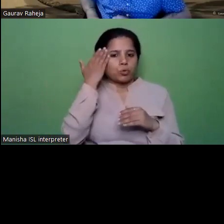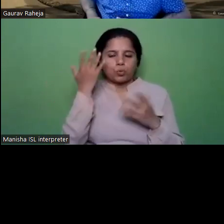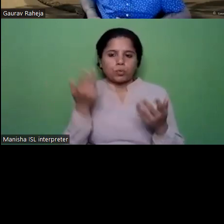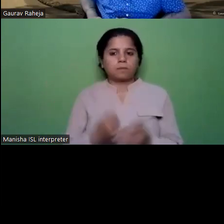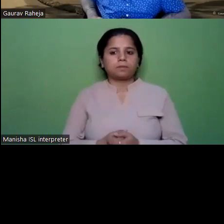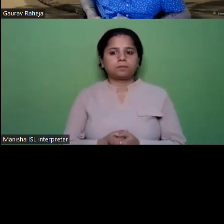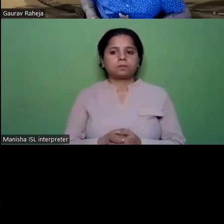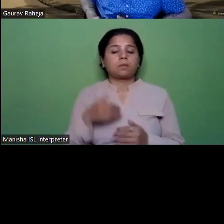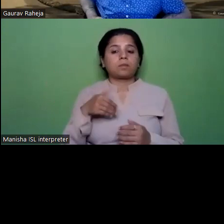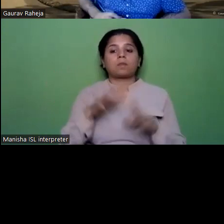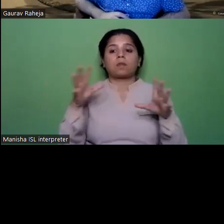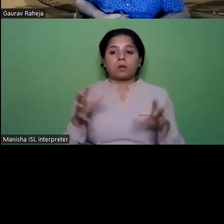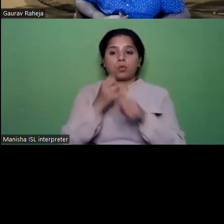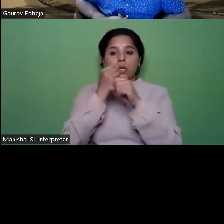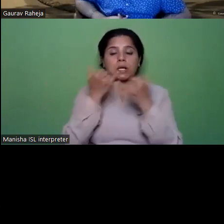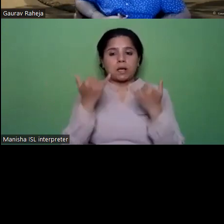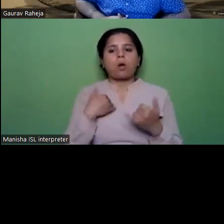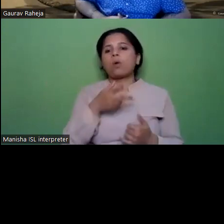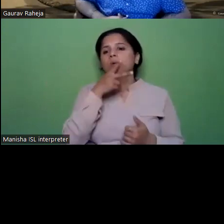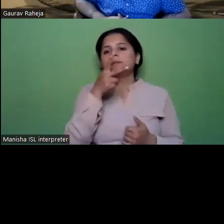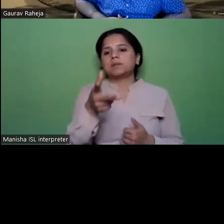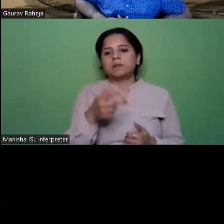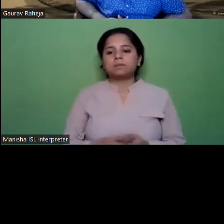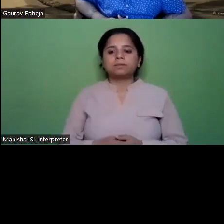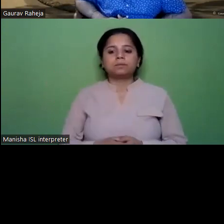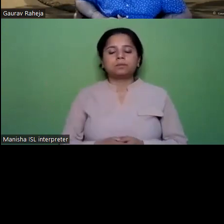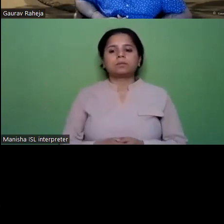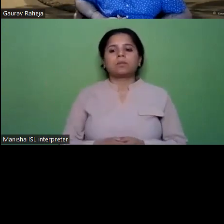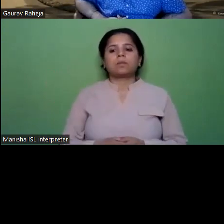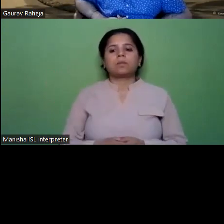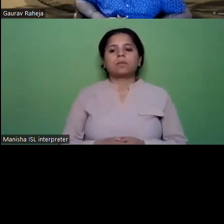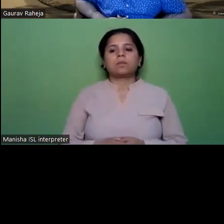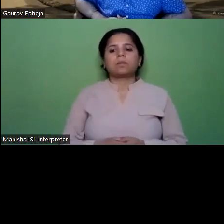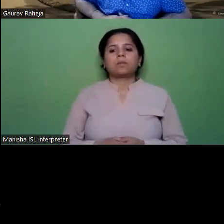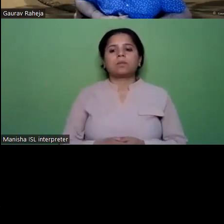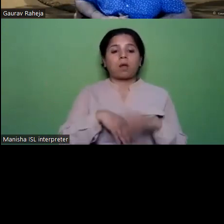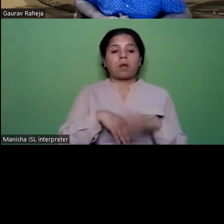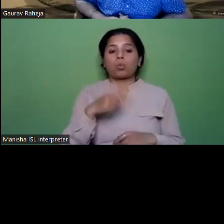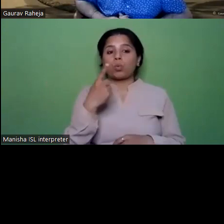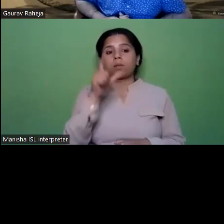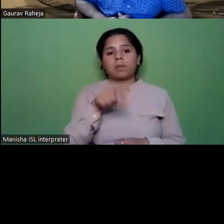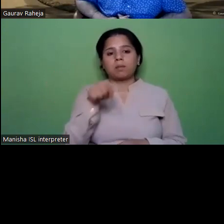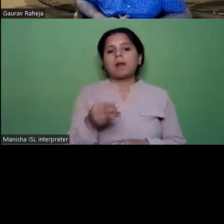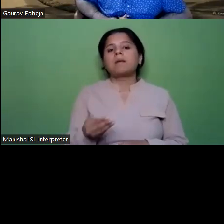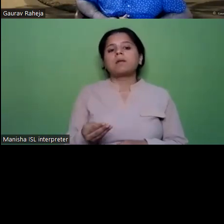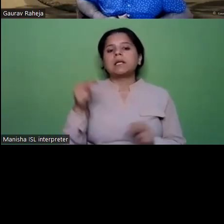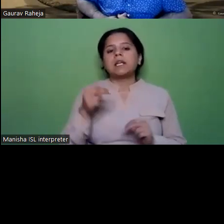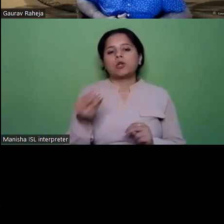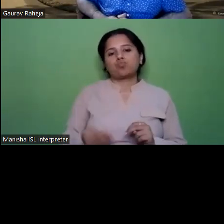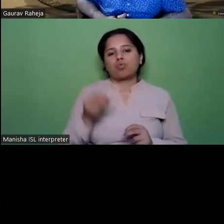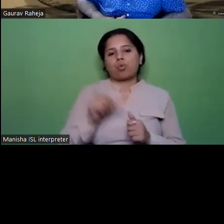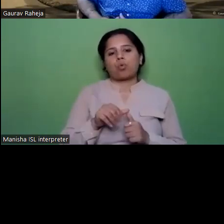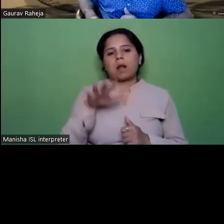the conclusion now, all I can say is that 1 out of every 7 people need better access, increased